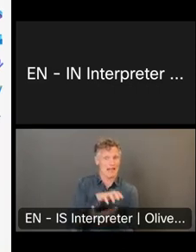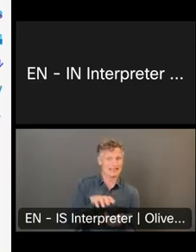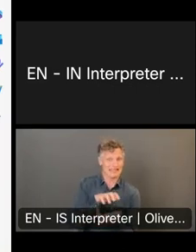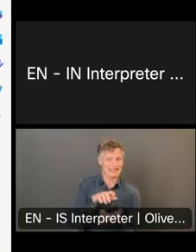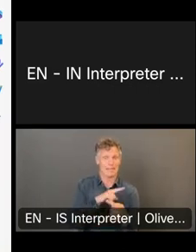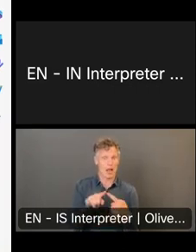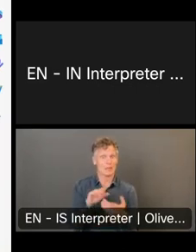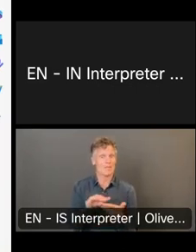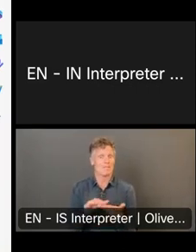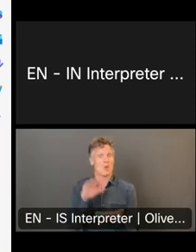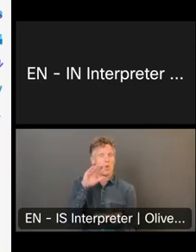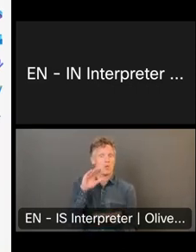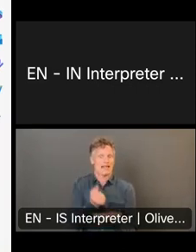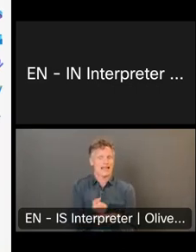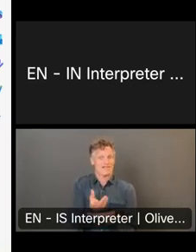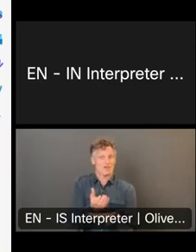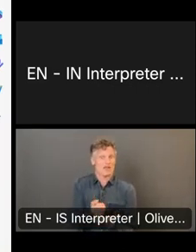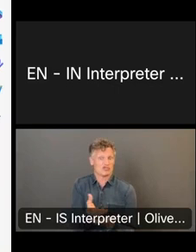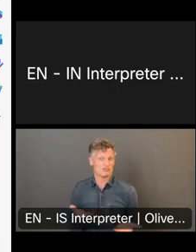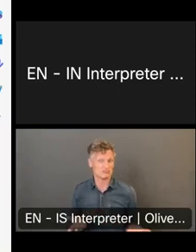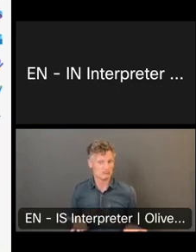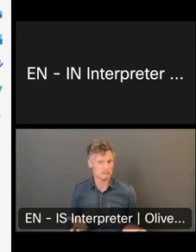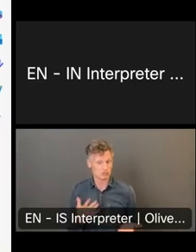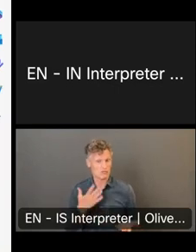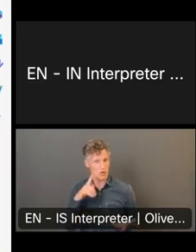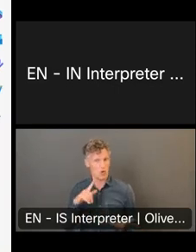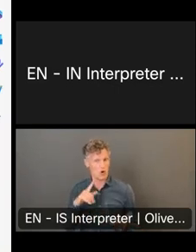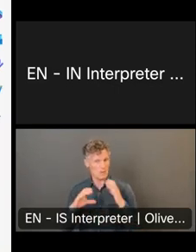information effectively communicated to the listener.